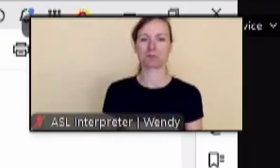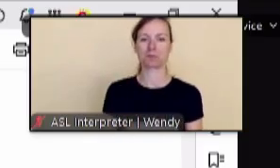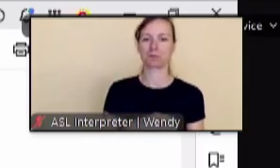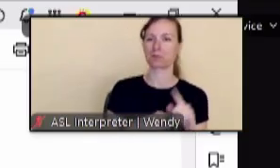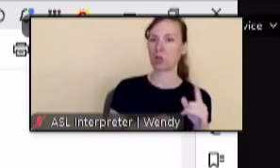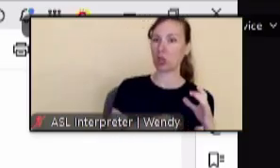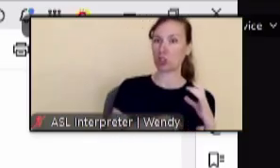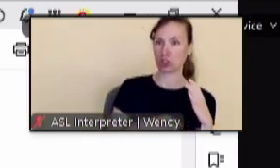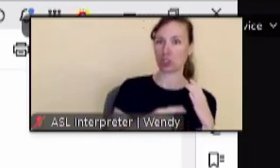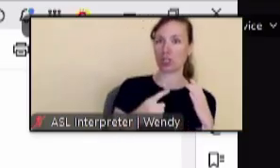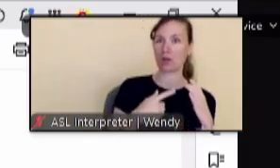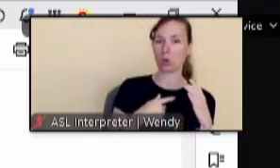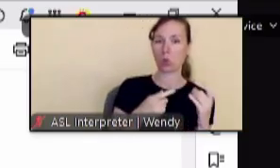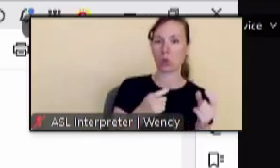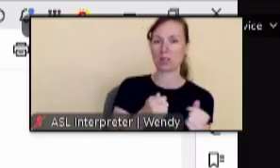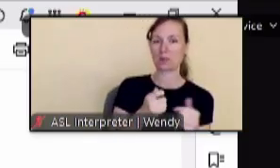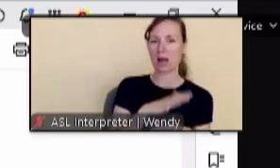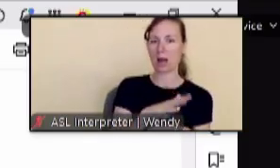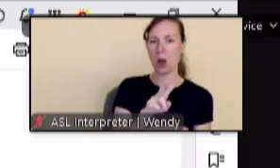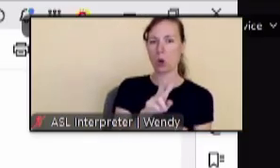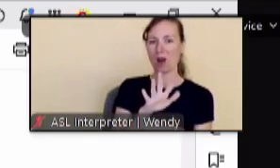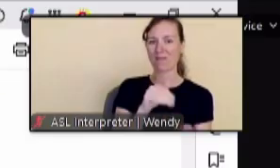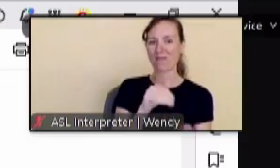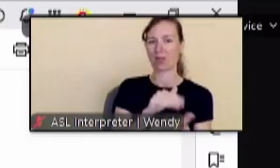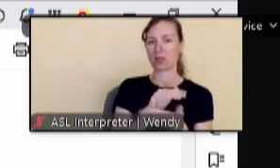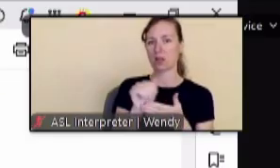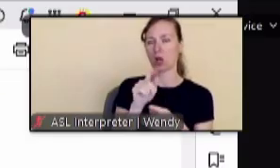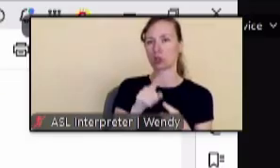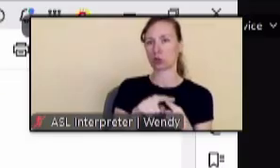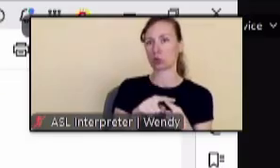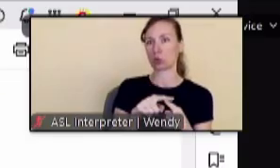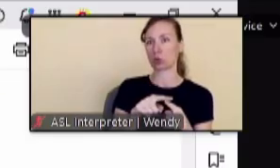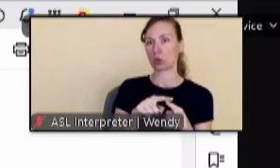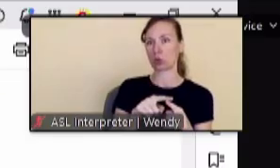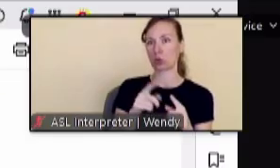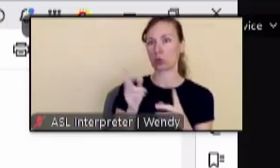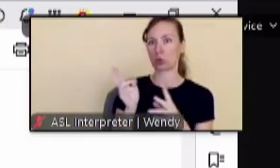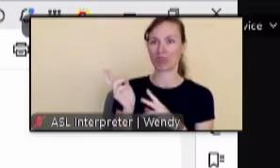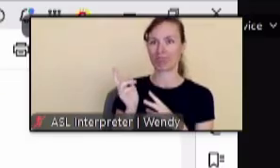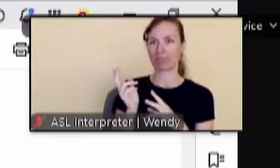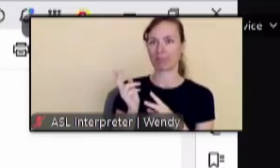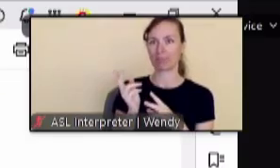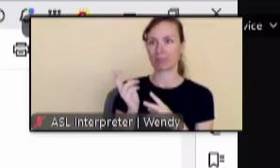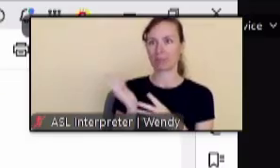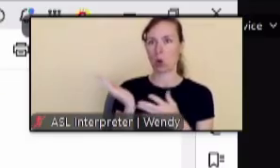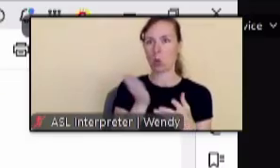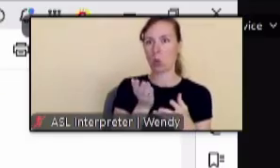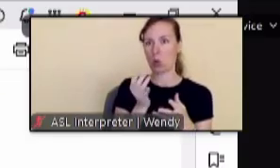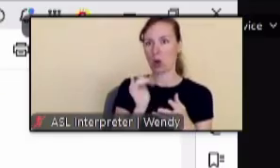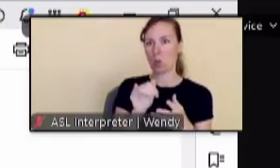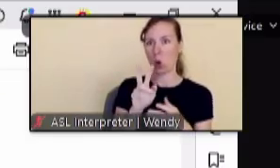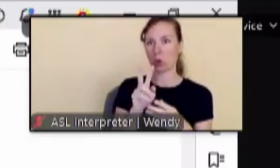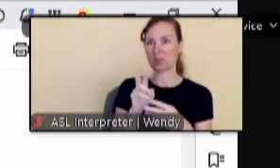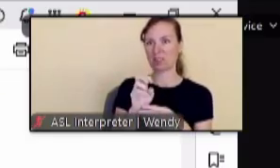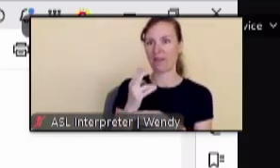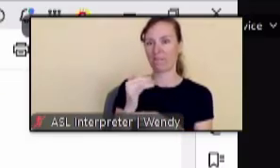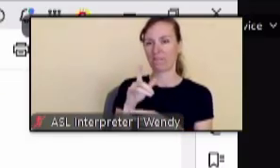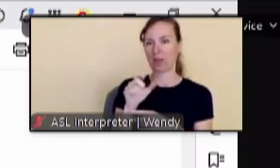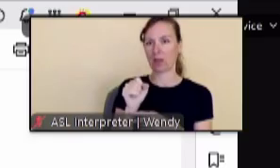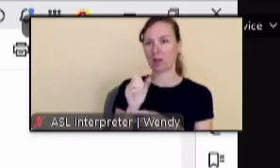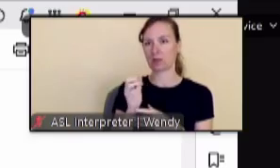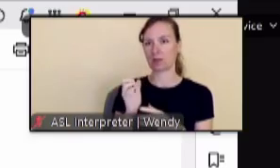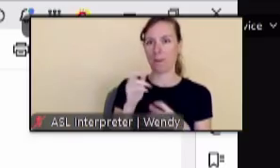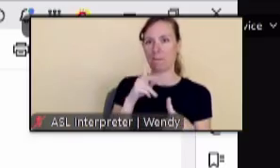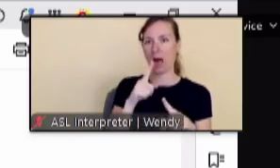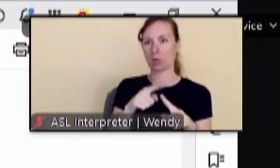$25,000 to resurrect those vehicles. And how many vehicles were they, Chief? 5, and we've got one that we're holding in abeyance.